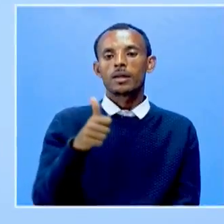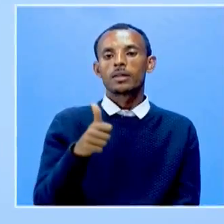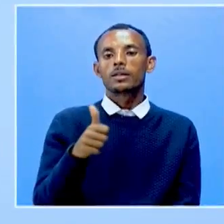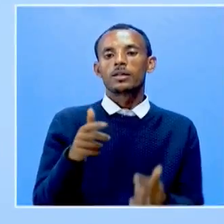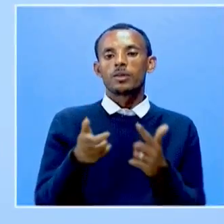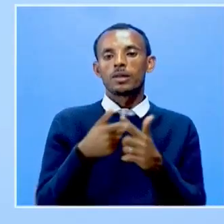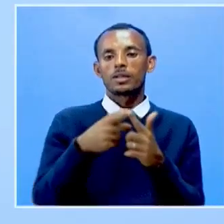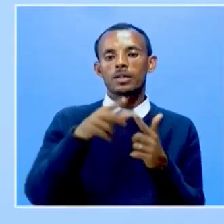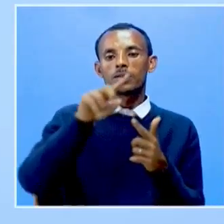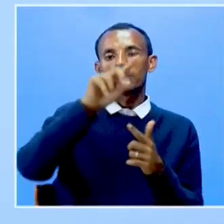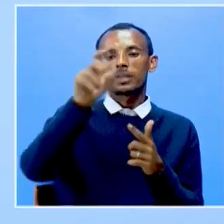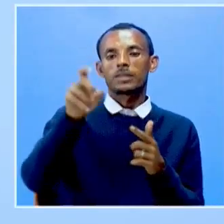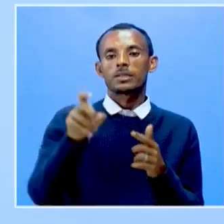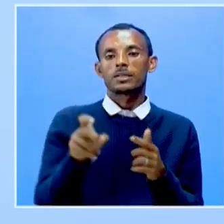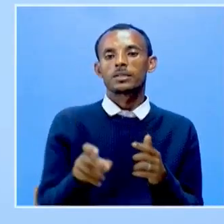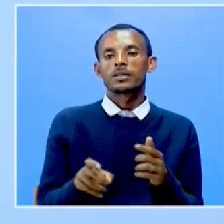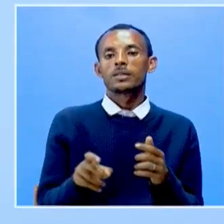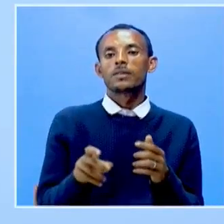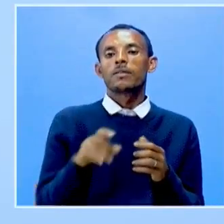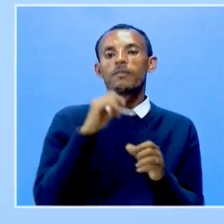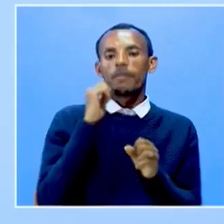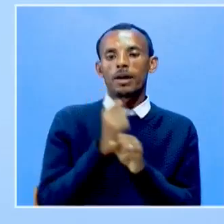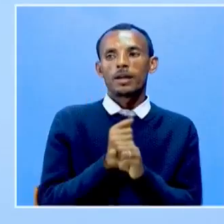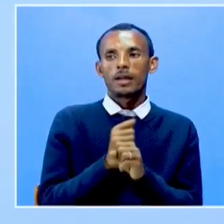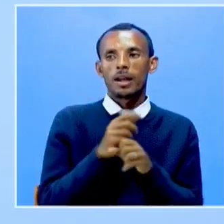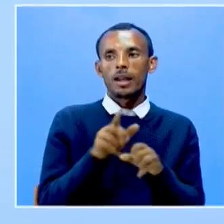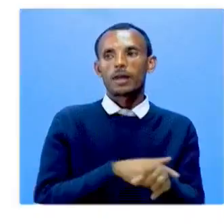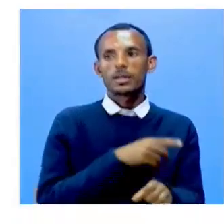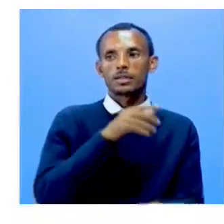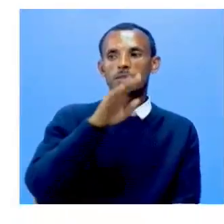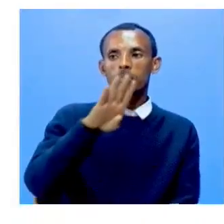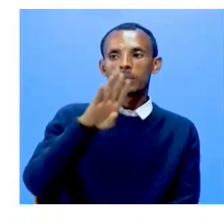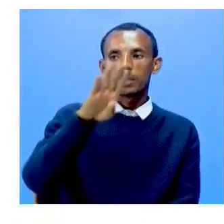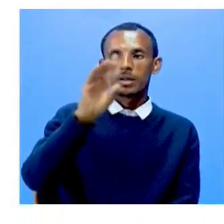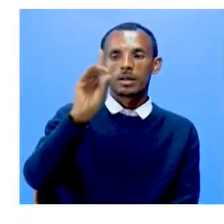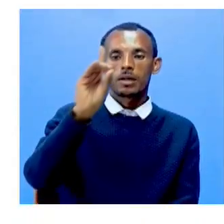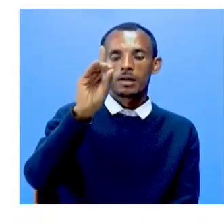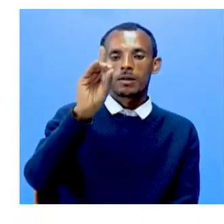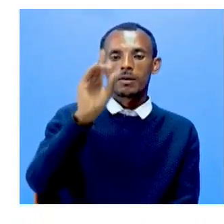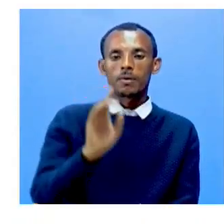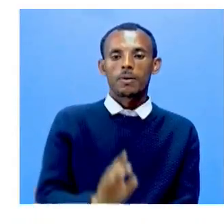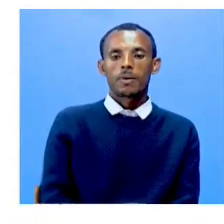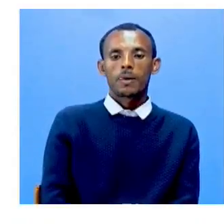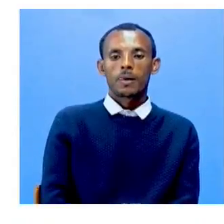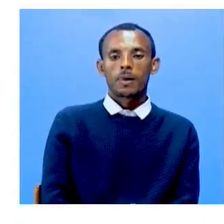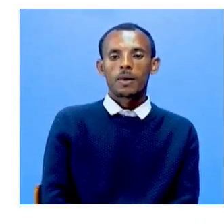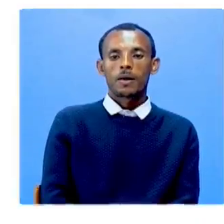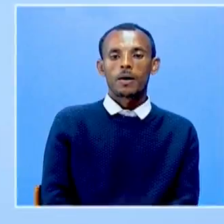is find the length BD. Length BD